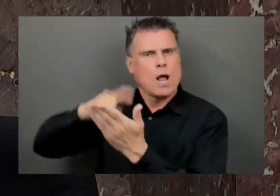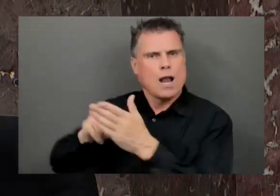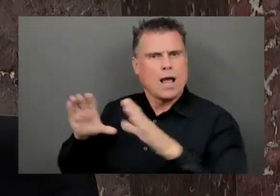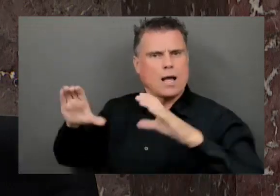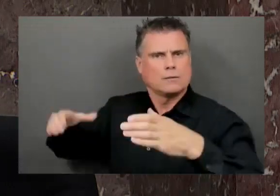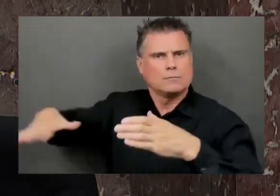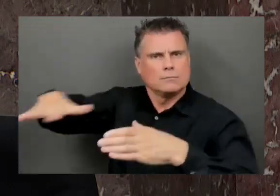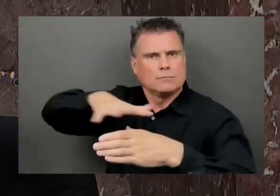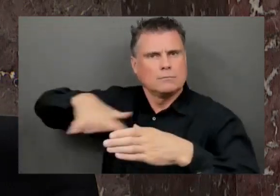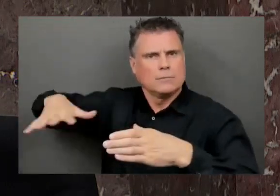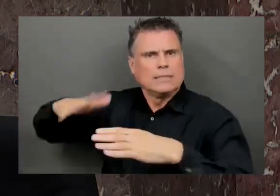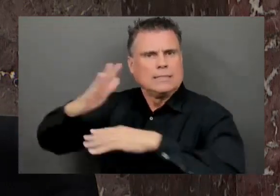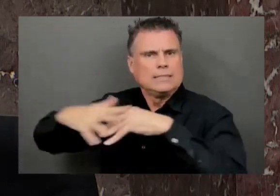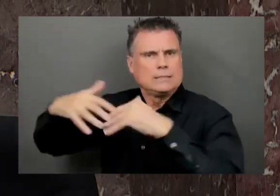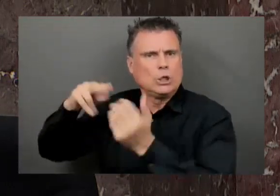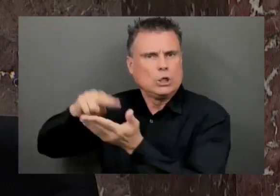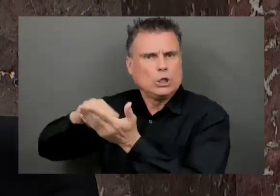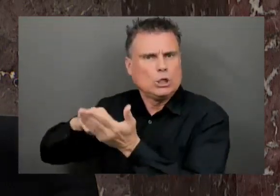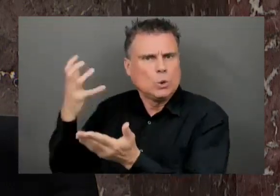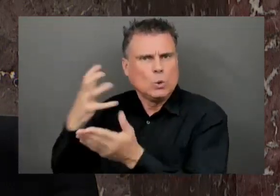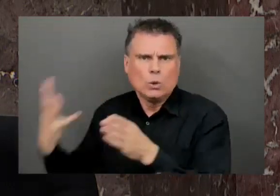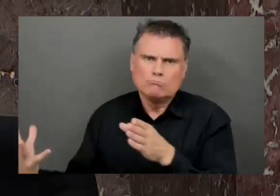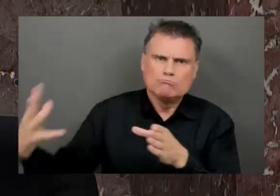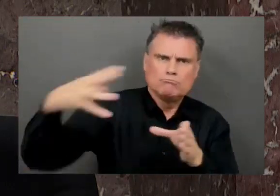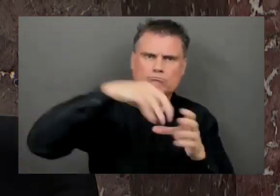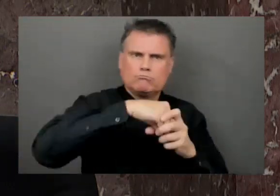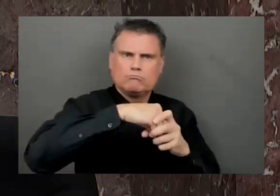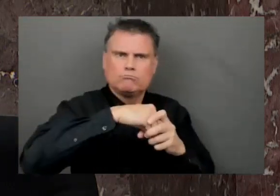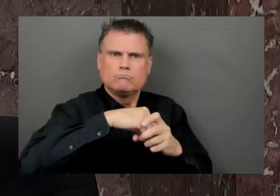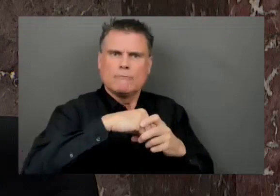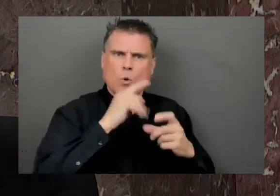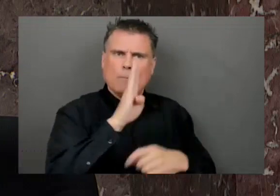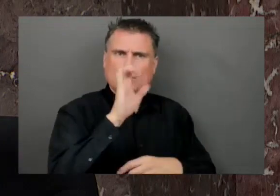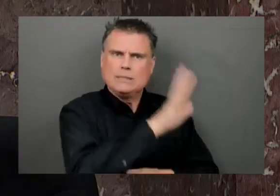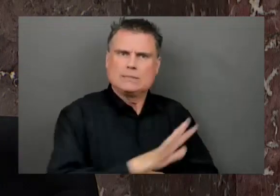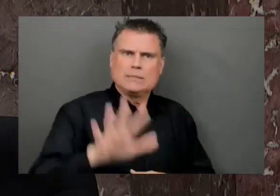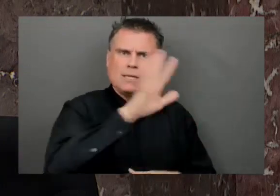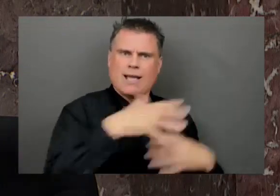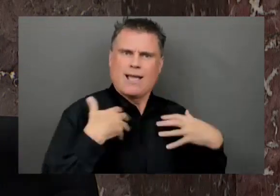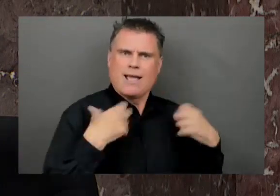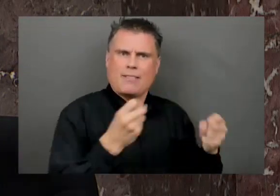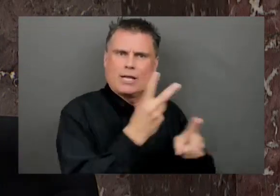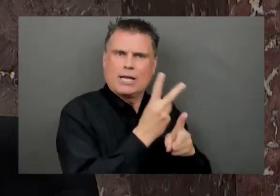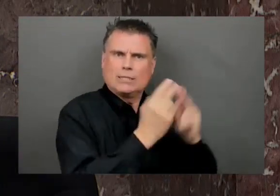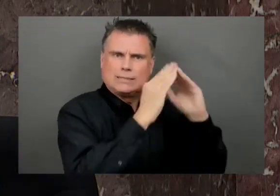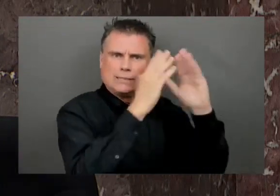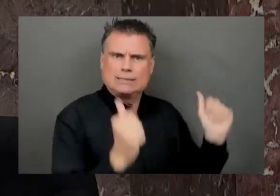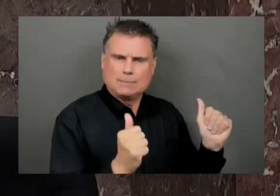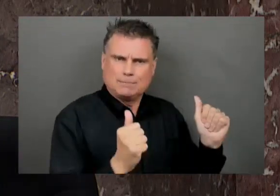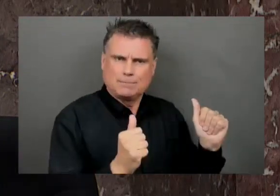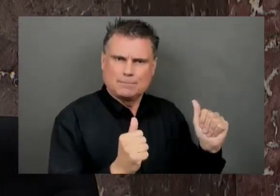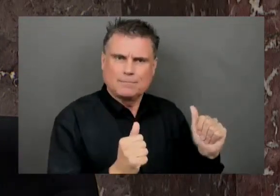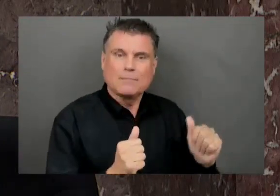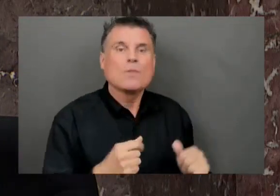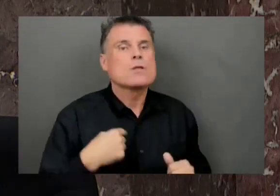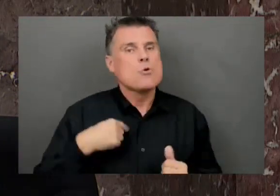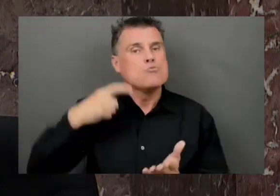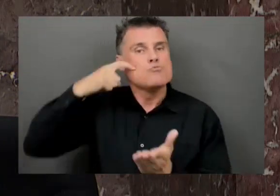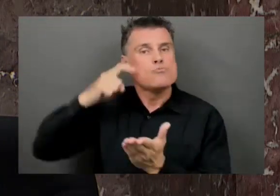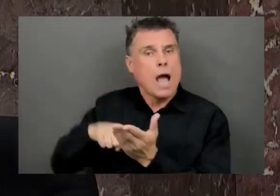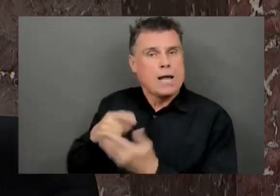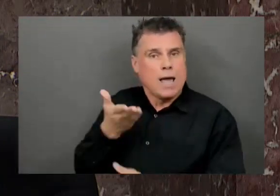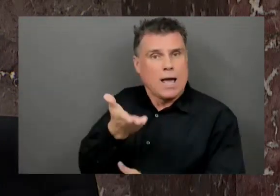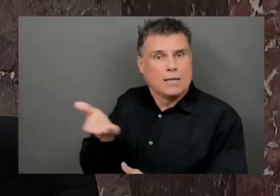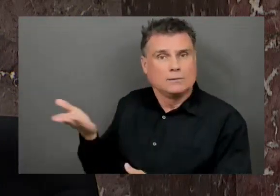system. As I begin, I would like to acknowledge that I'm working and staying on the lands of the Lekwungen, specifically the Songhees and Esquimalt people.